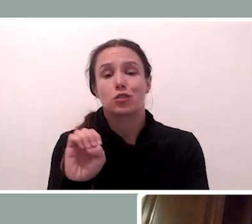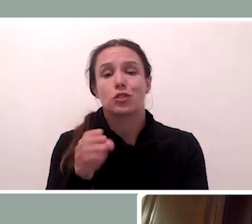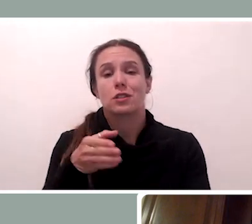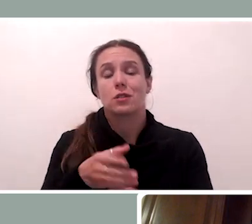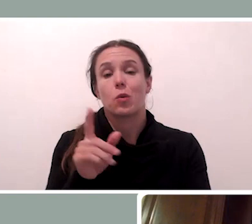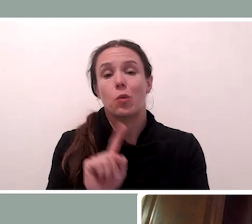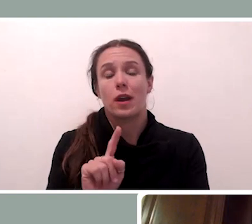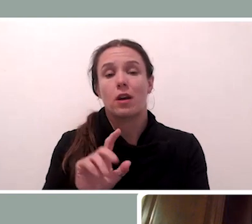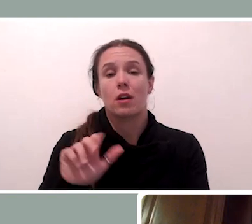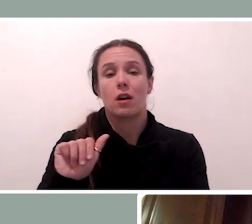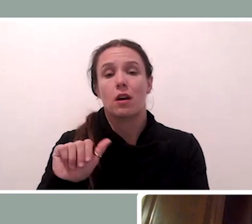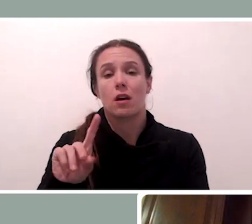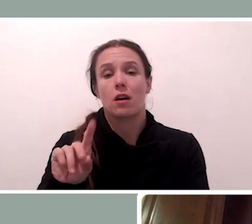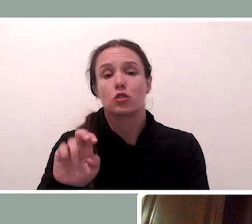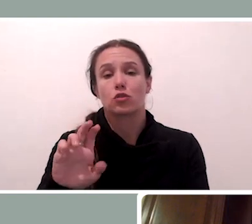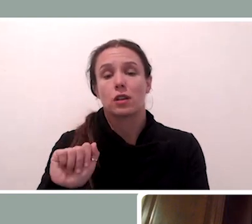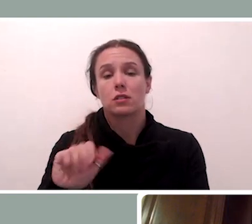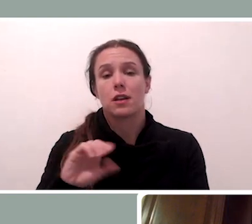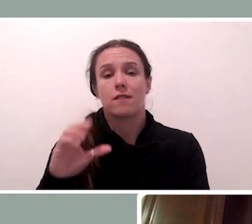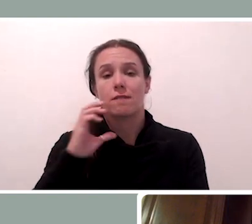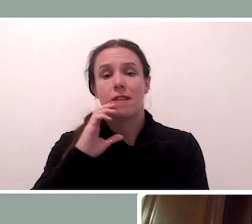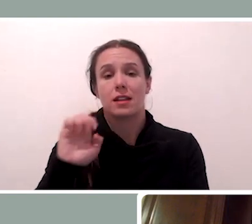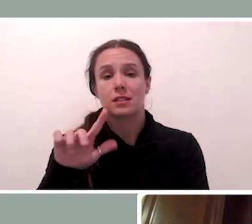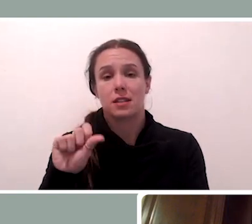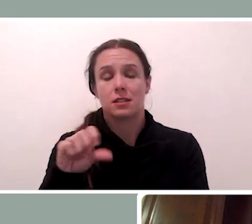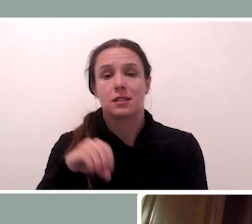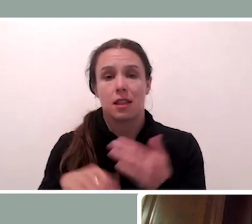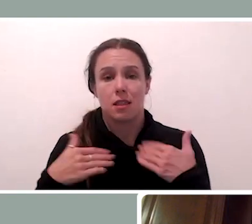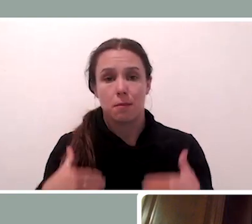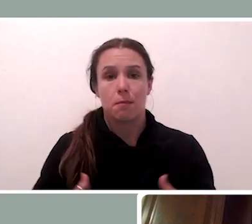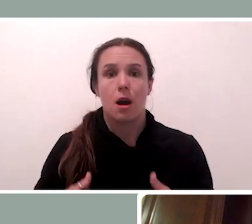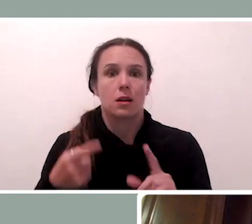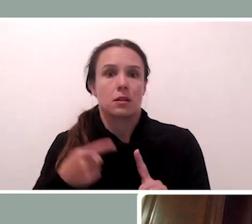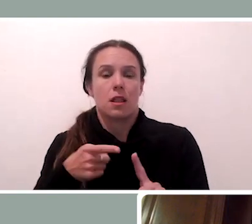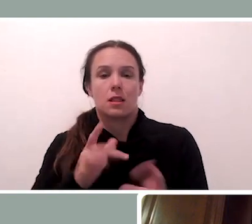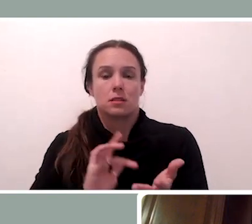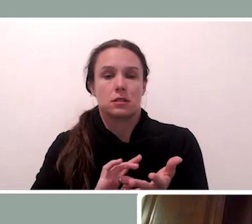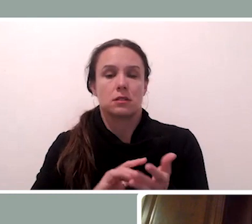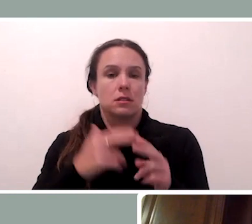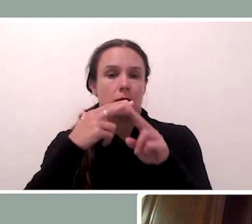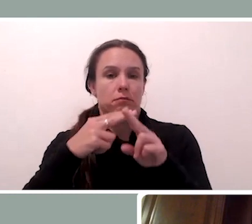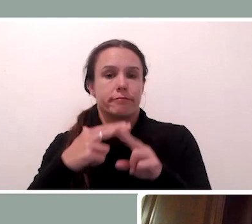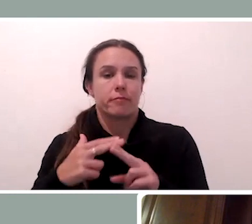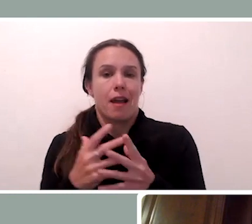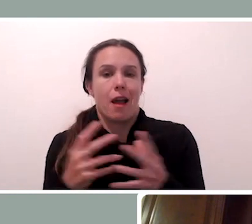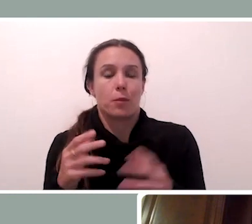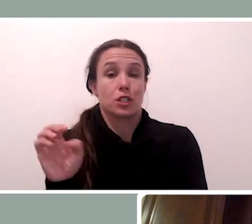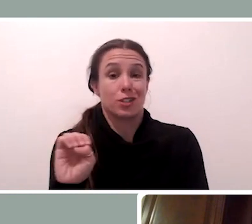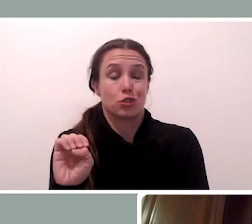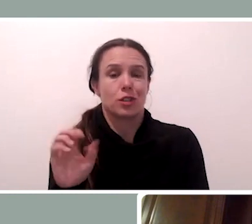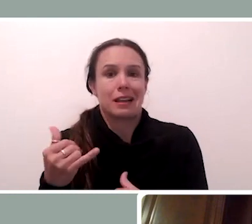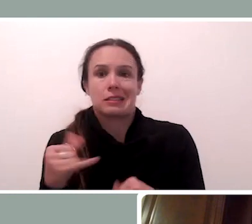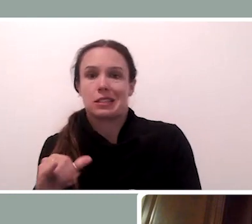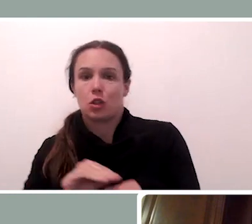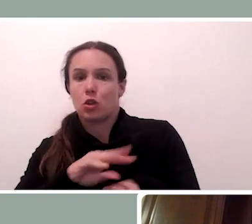fat cells of the body. So these drugs basically inhibit that production of the minimum amount of estrogen that can still cause breast cancer